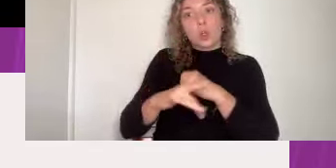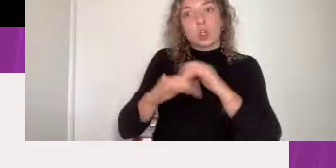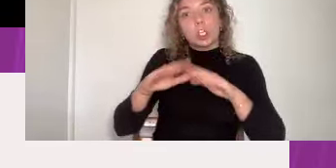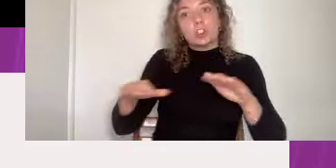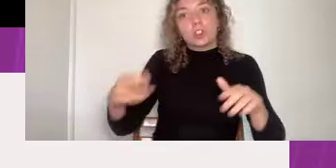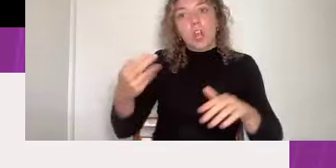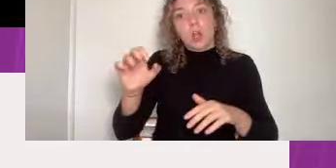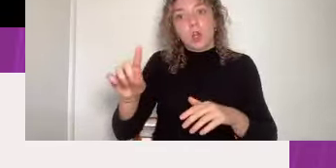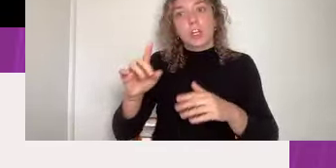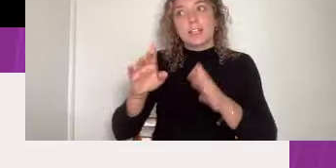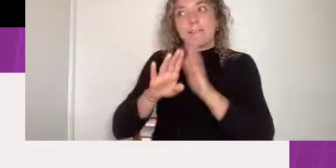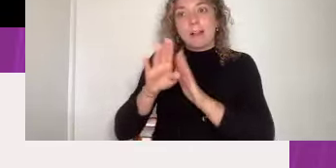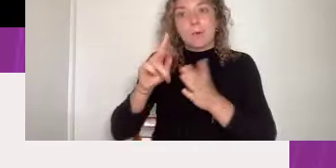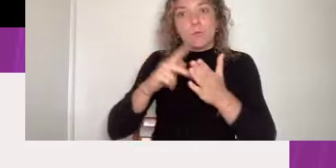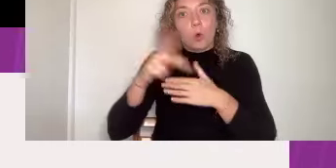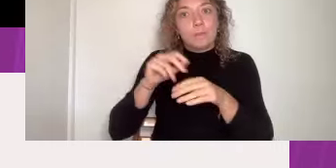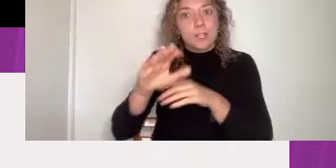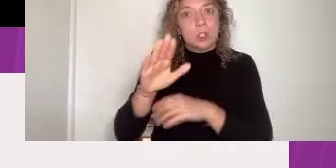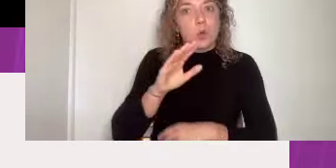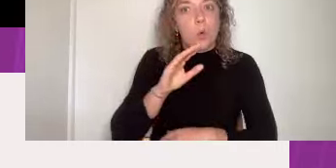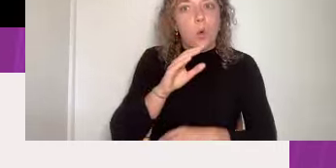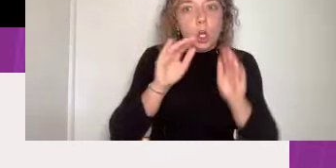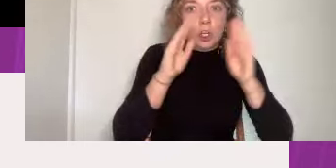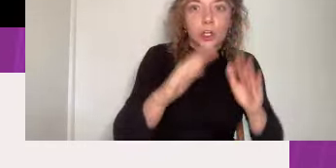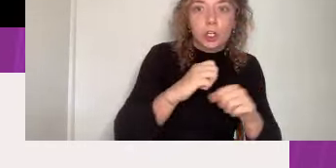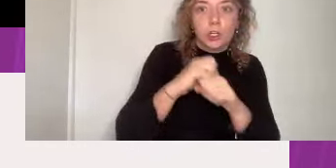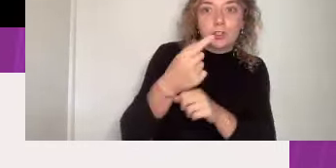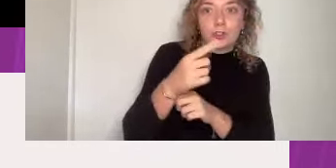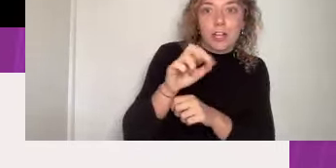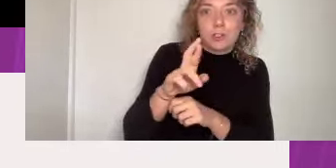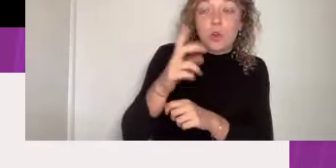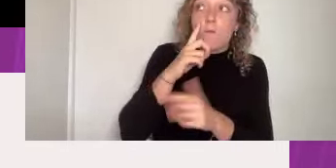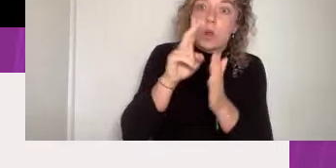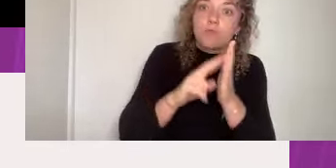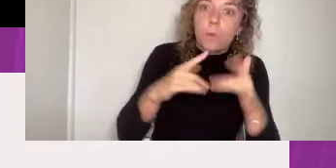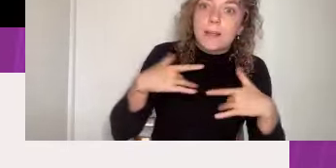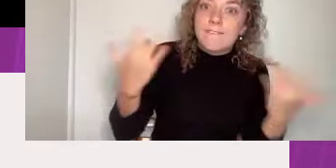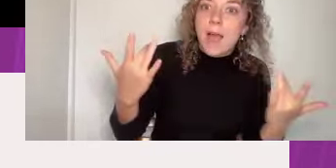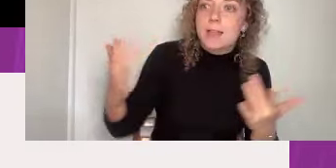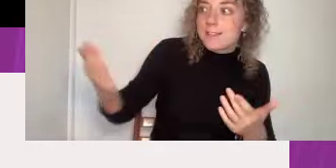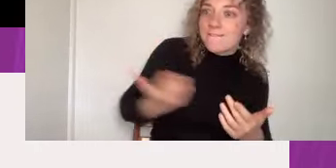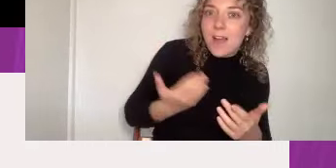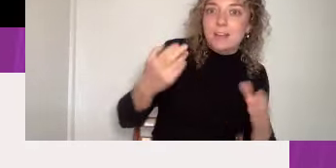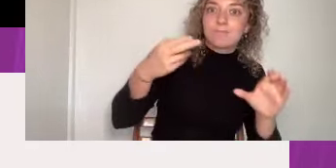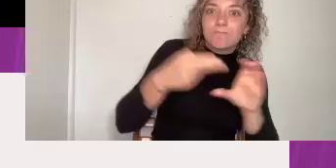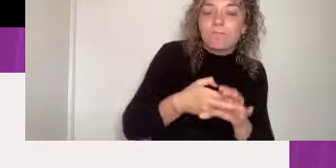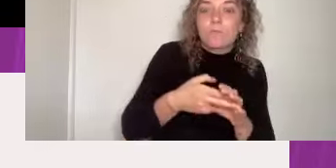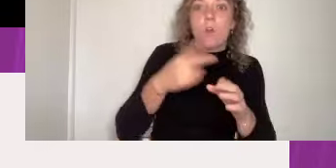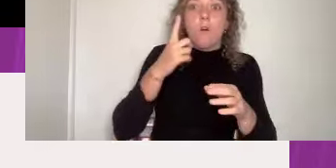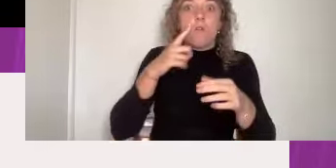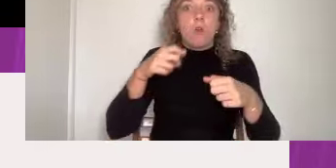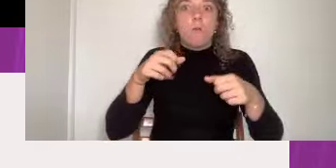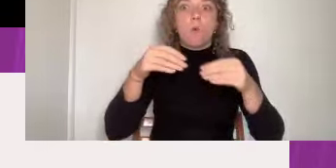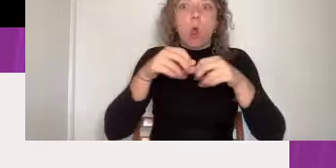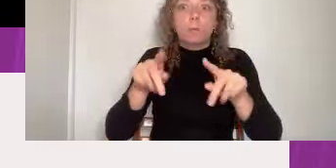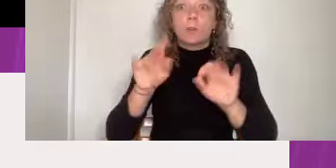development programs into your shelter for enrollment events, for opportunities for the families that you're serving to meet